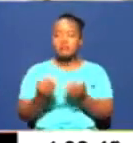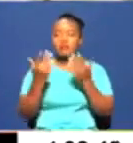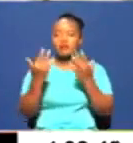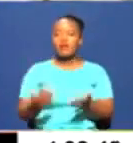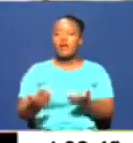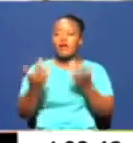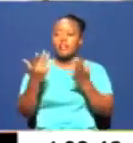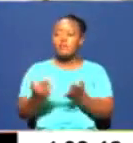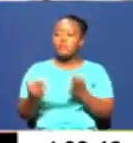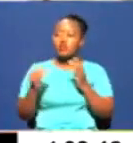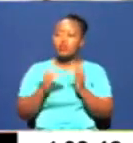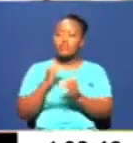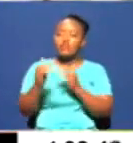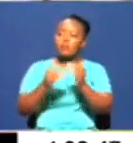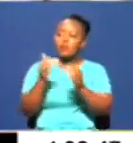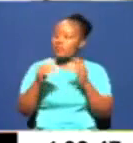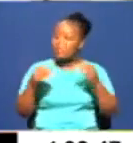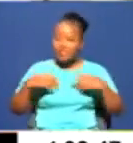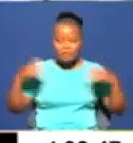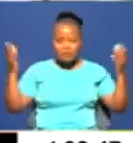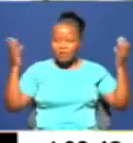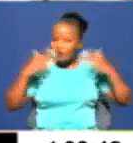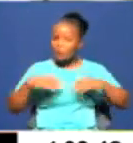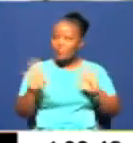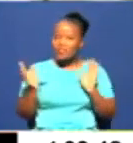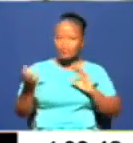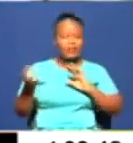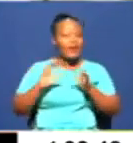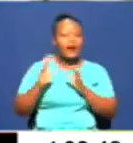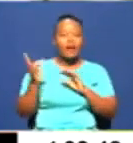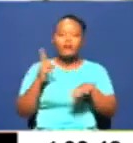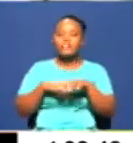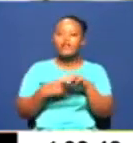Njonjo has just been completed at around 12:30 a.m.